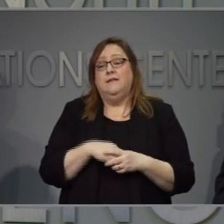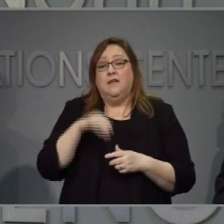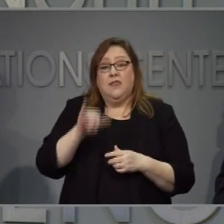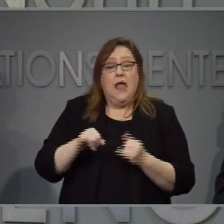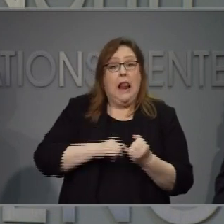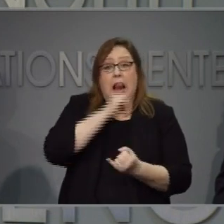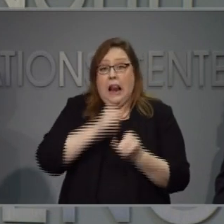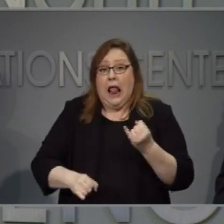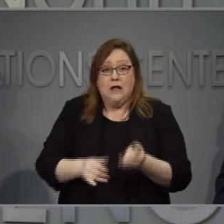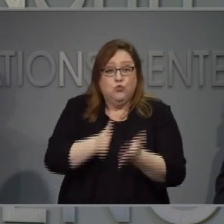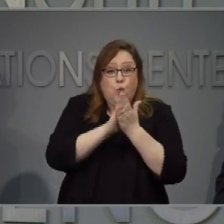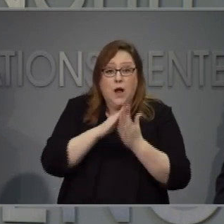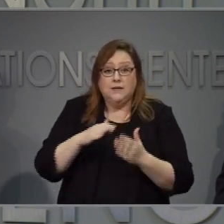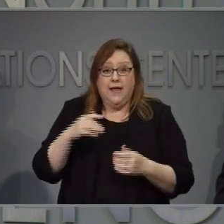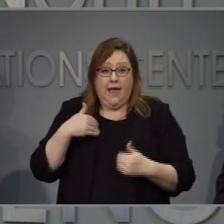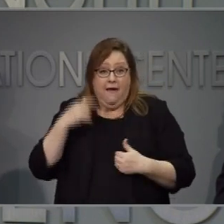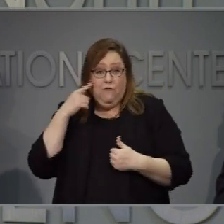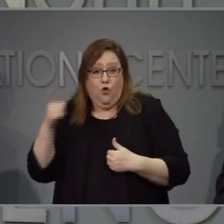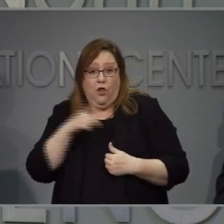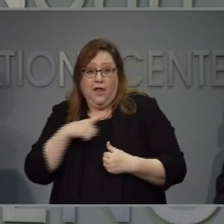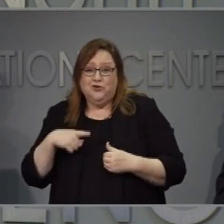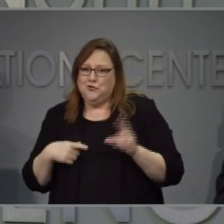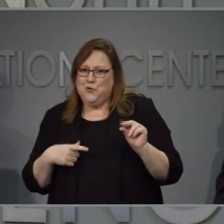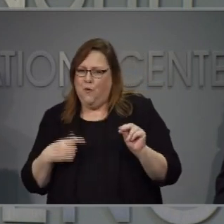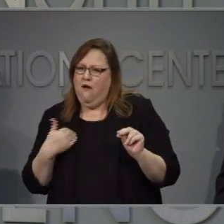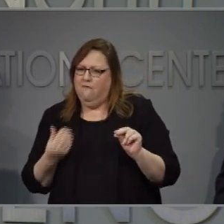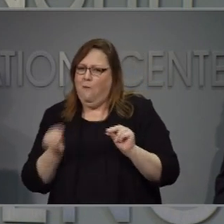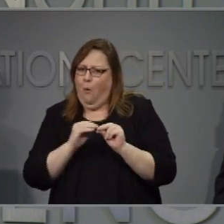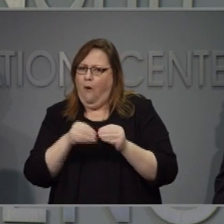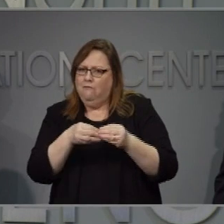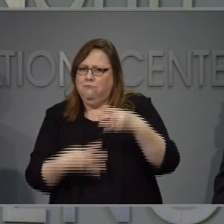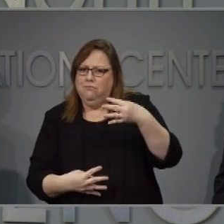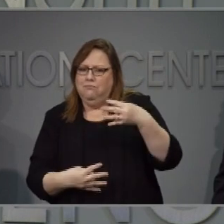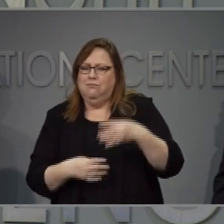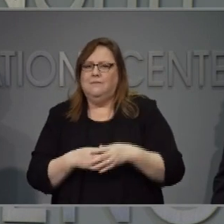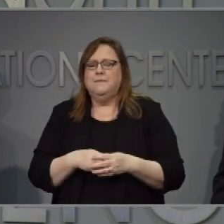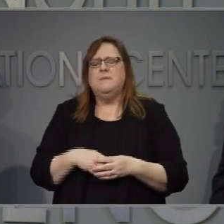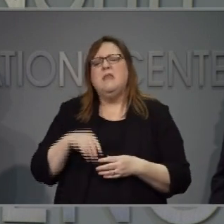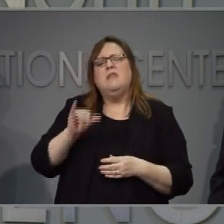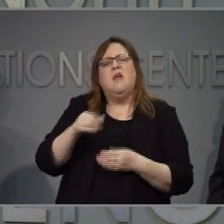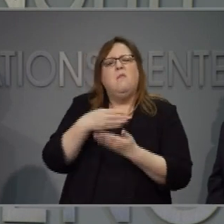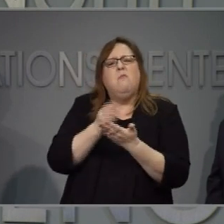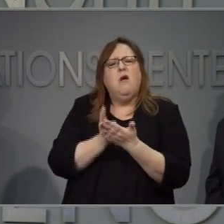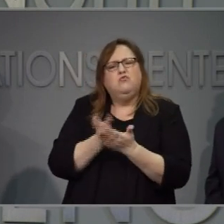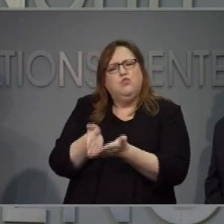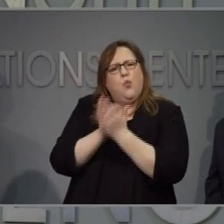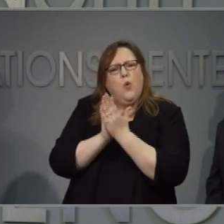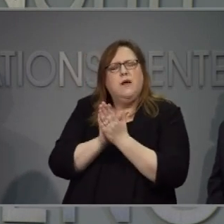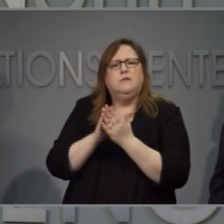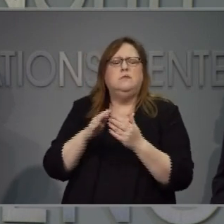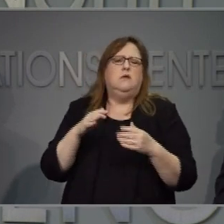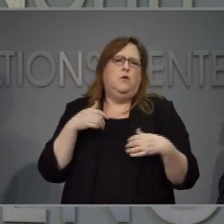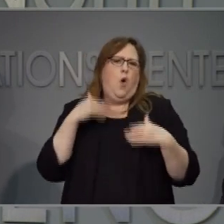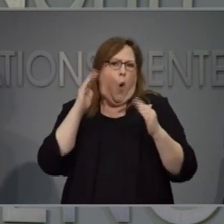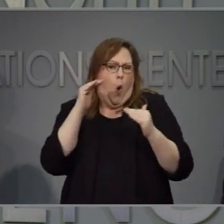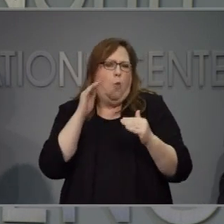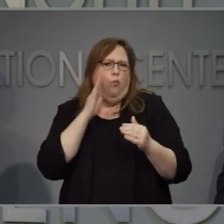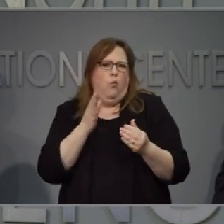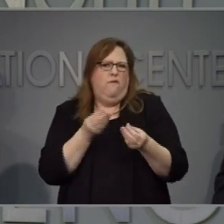make. The budget package is intended to fund immediate needs in three main